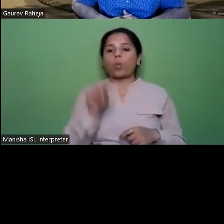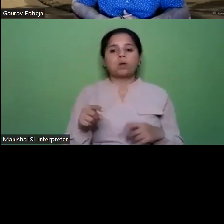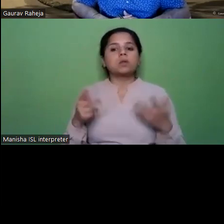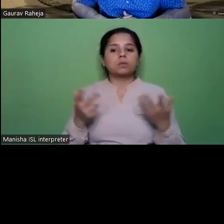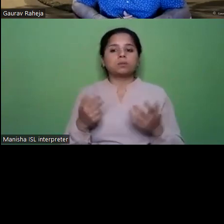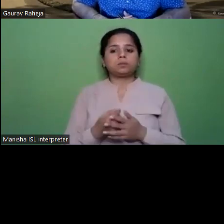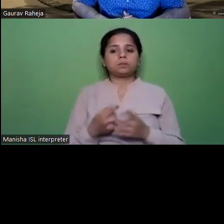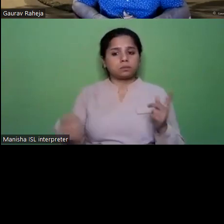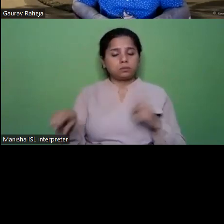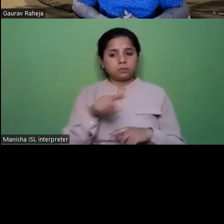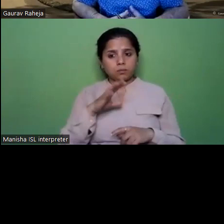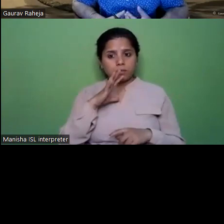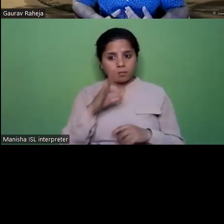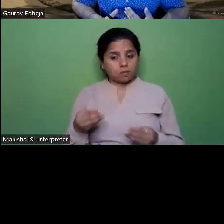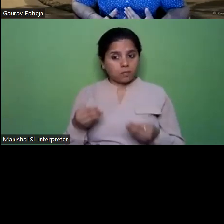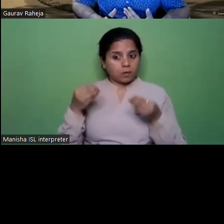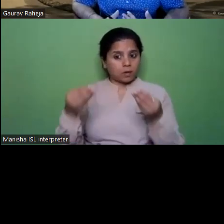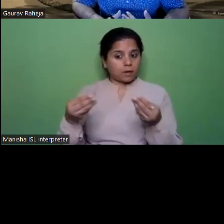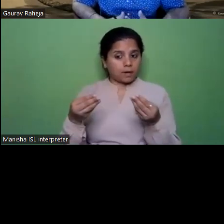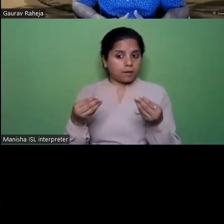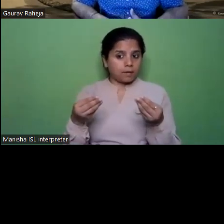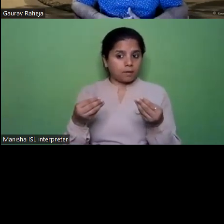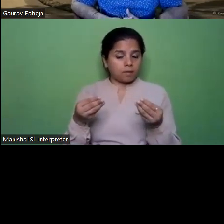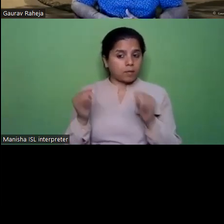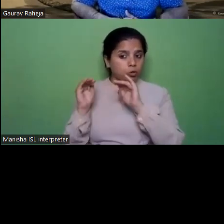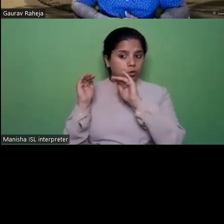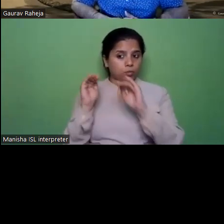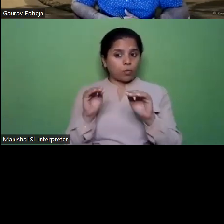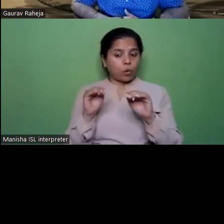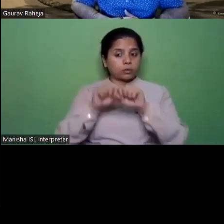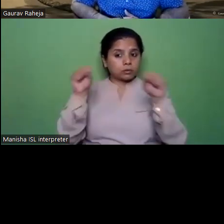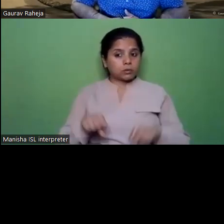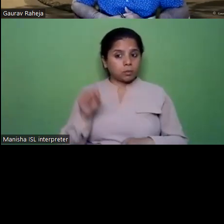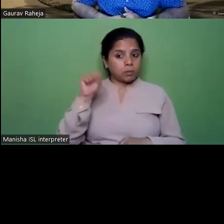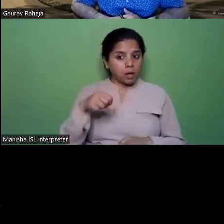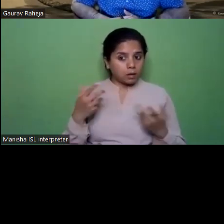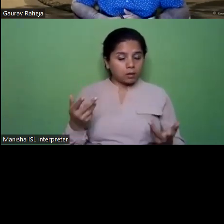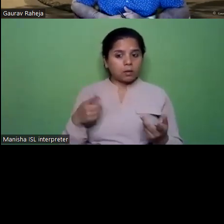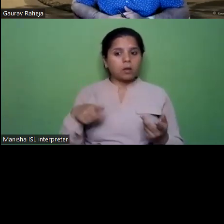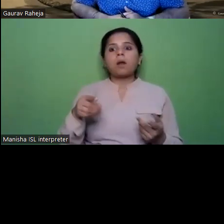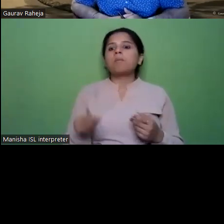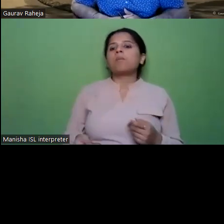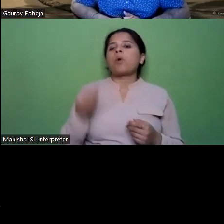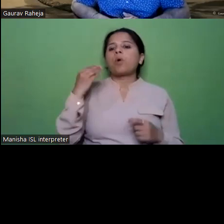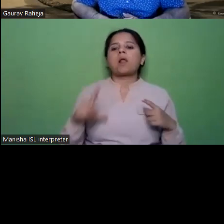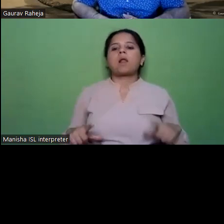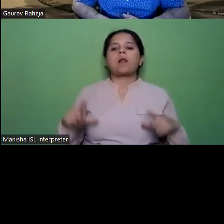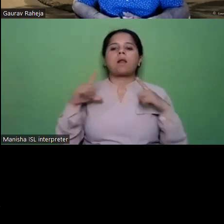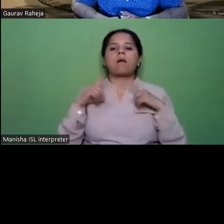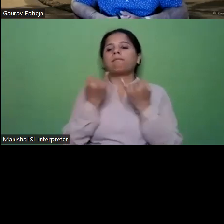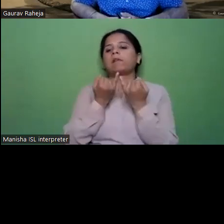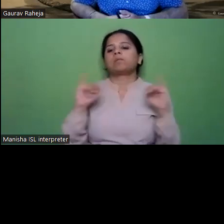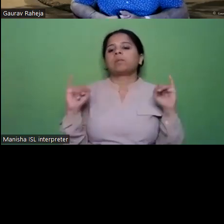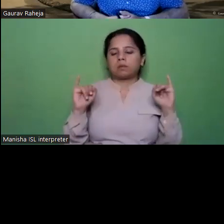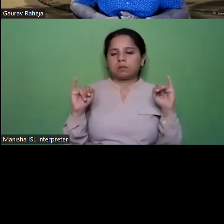they providing you support systems which enhance life's independence